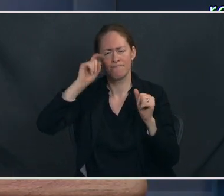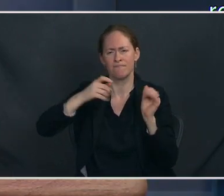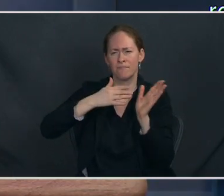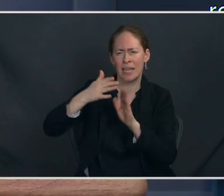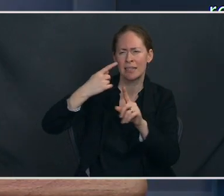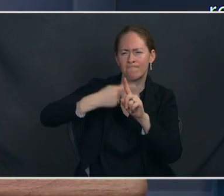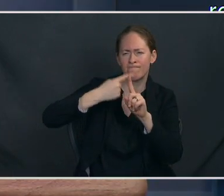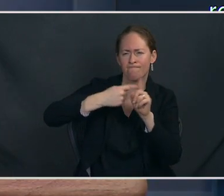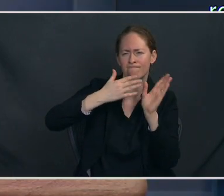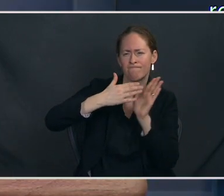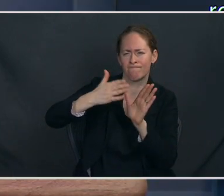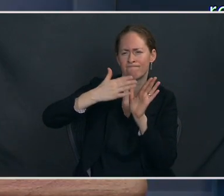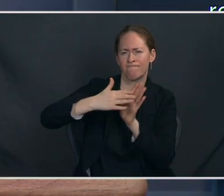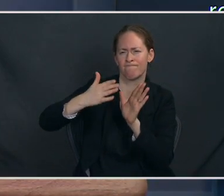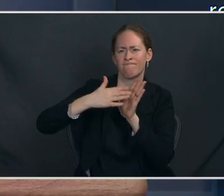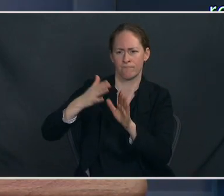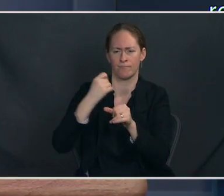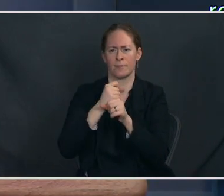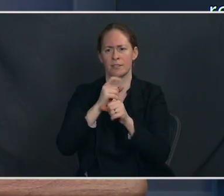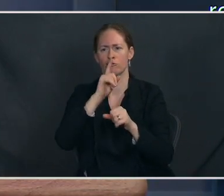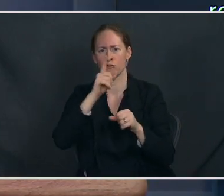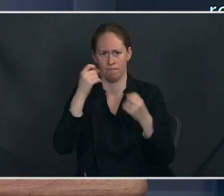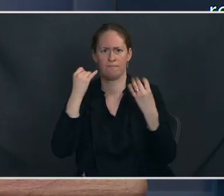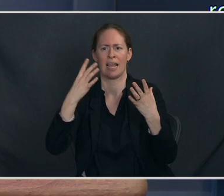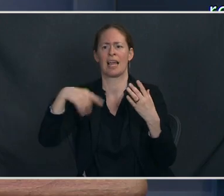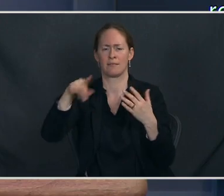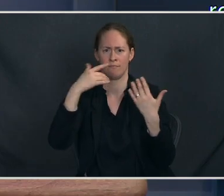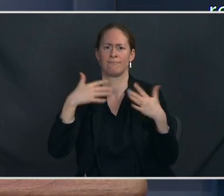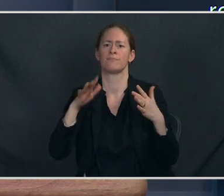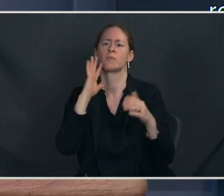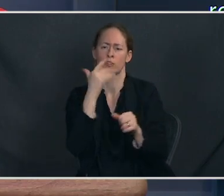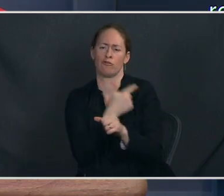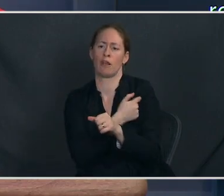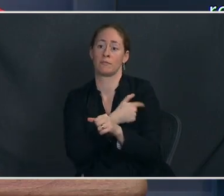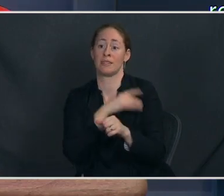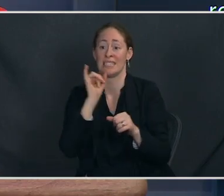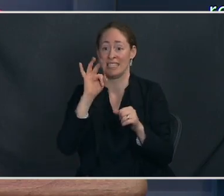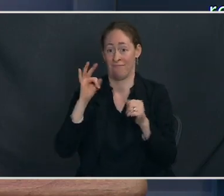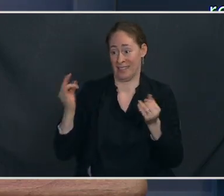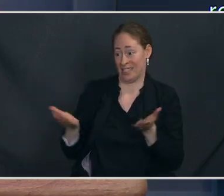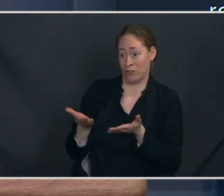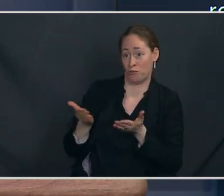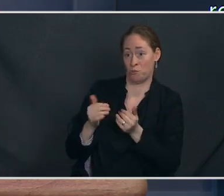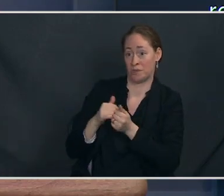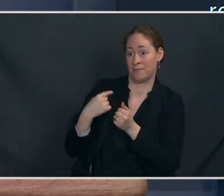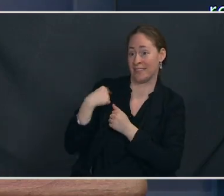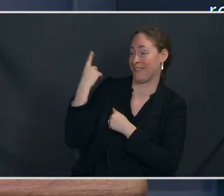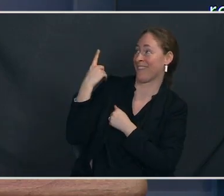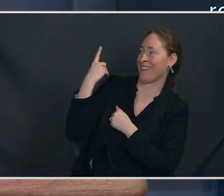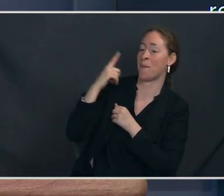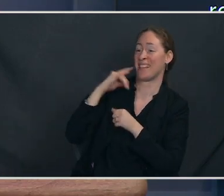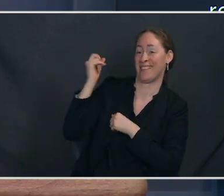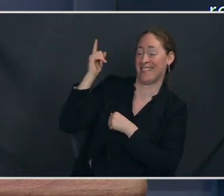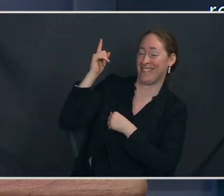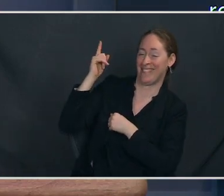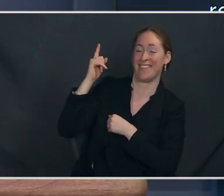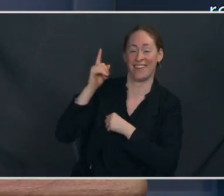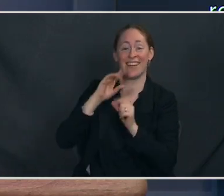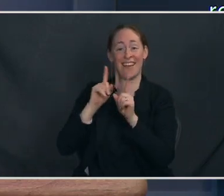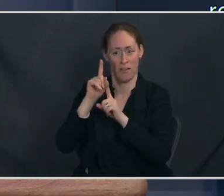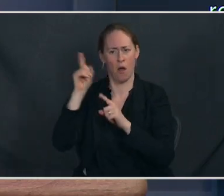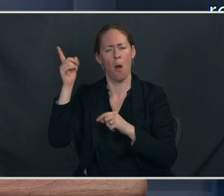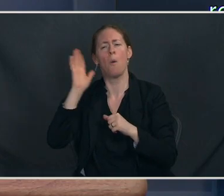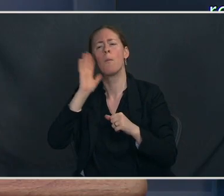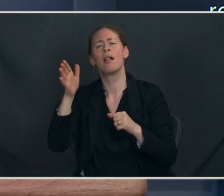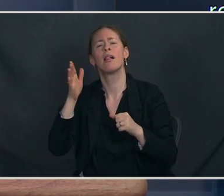of the population to be vaccinated. But he would, if he were standing here today, one, he'd be a lot taller than me, but he would say there are, he